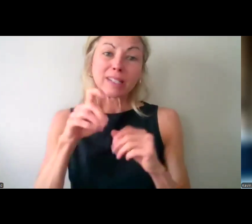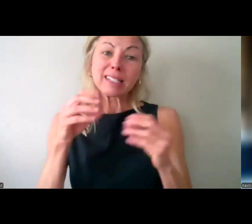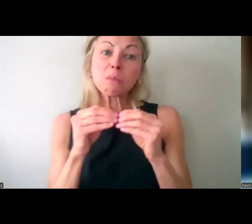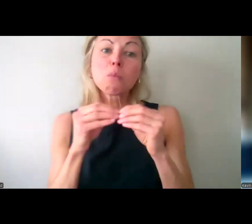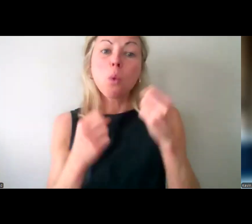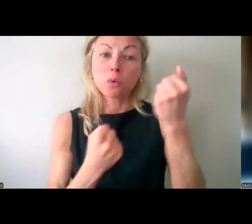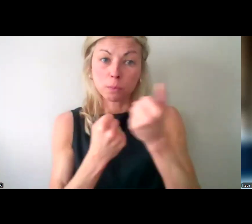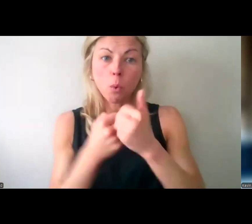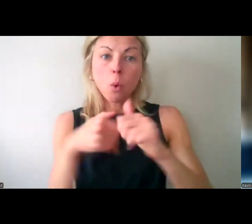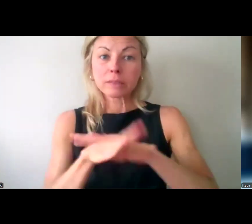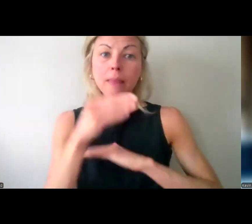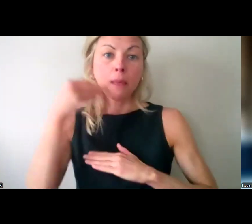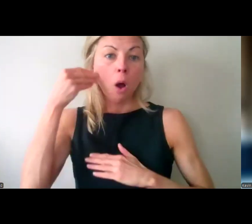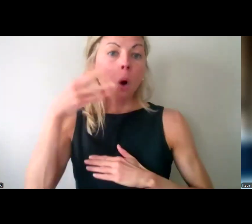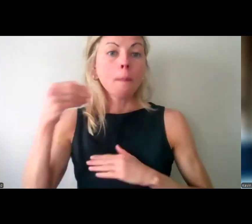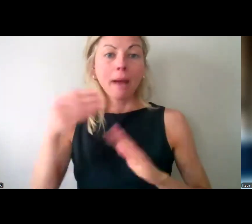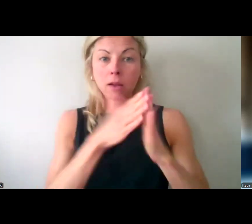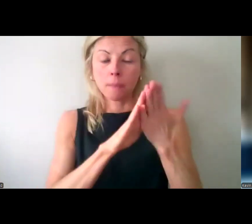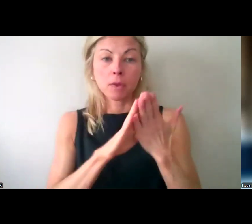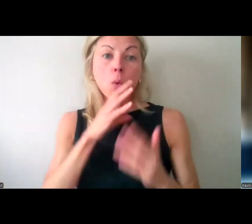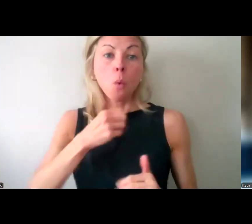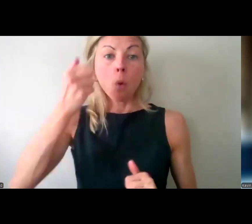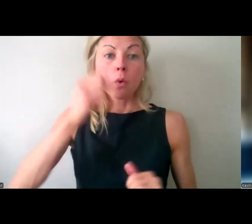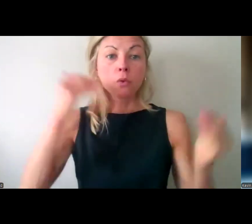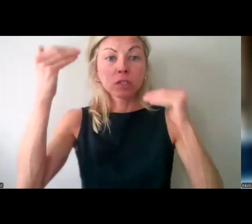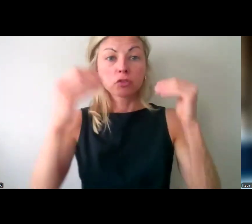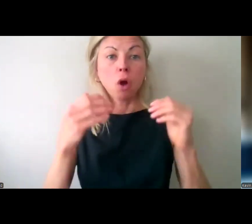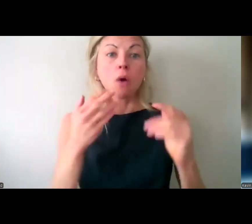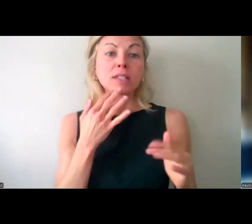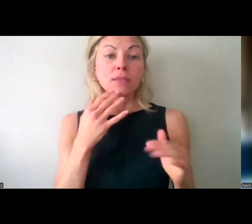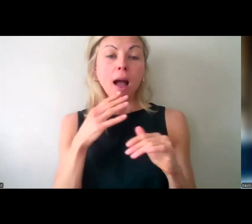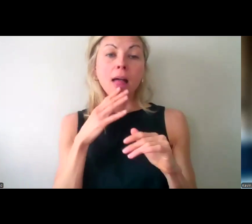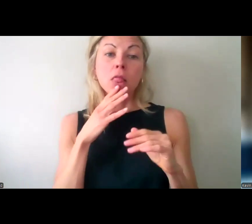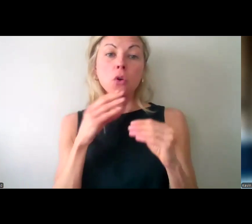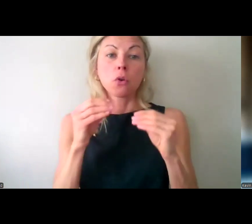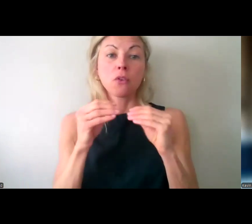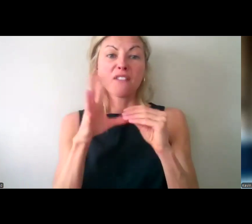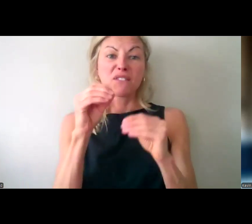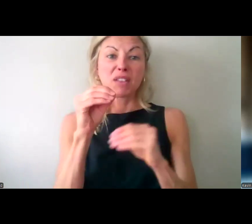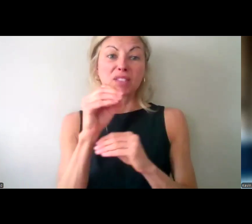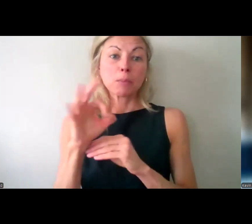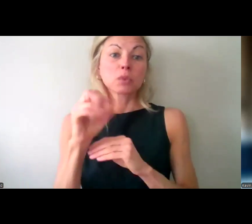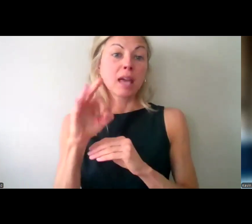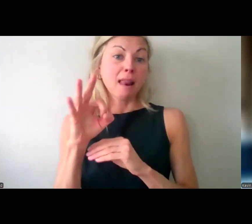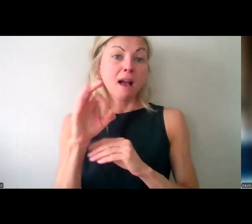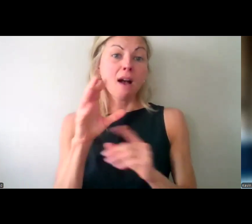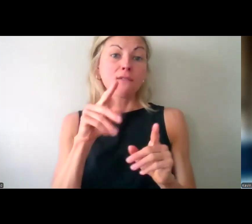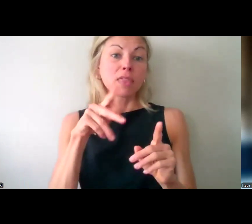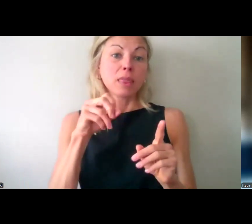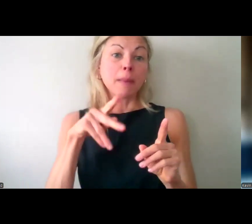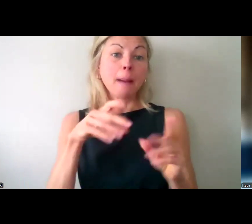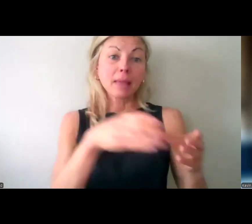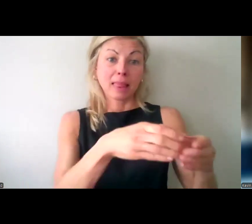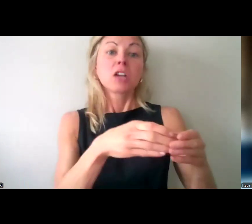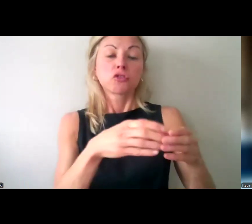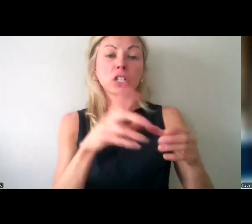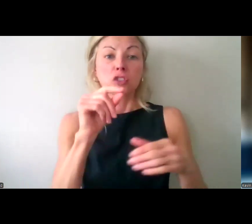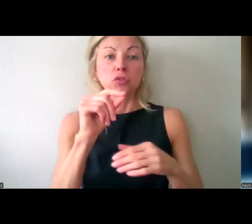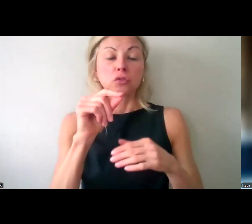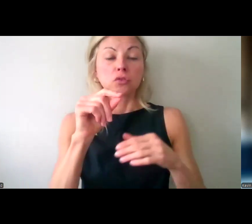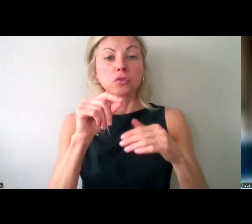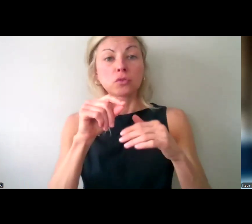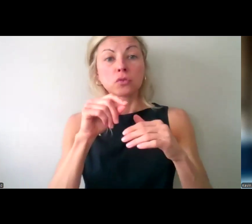community. Older adults of color are projected to make up 50% of the aging population in 2030. Latino older adults will